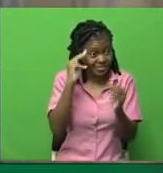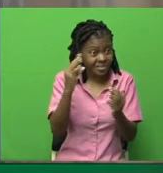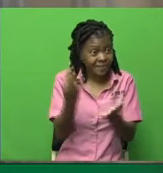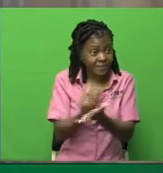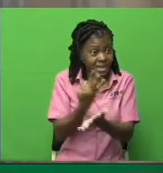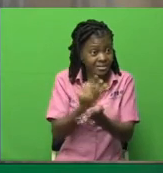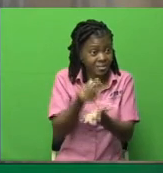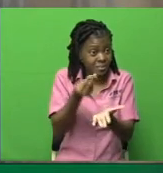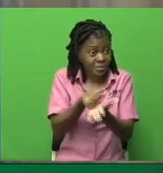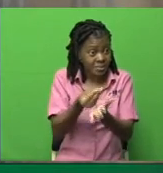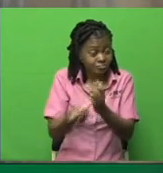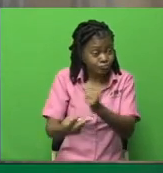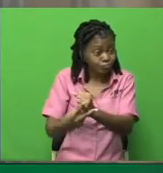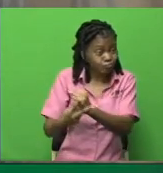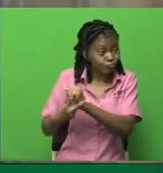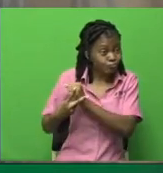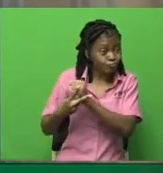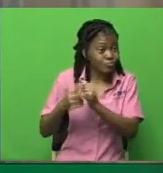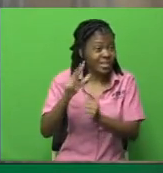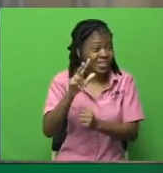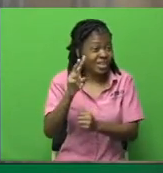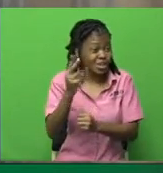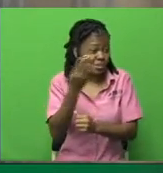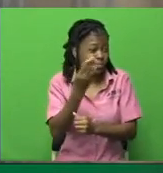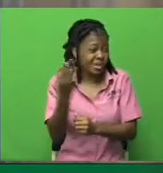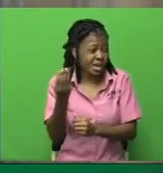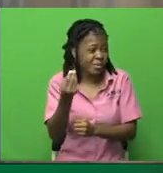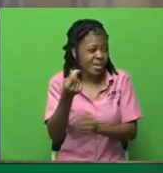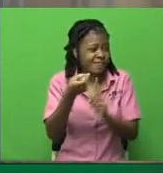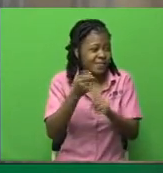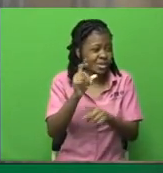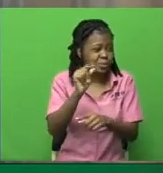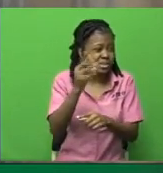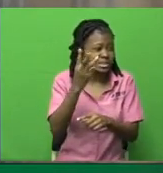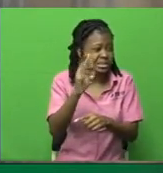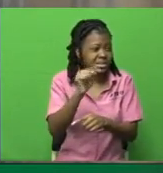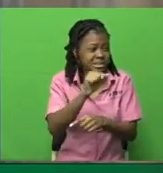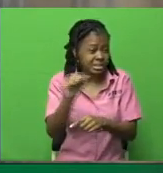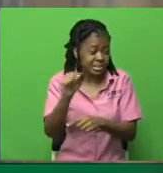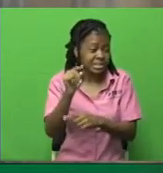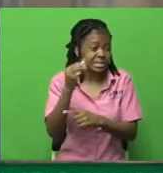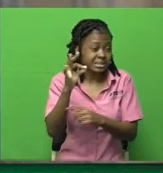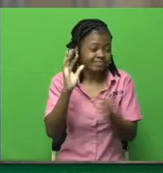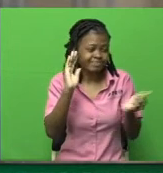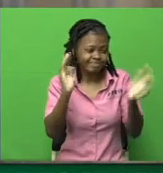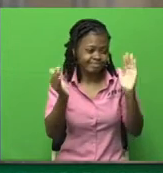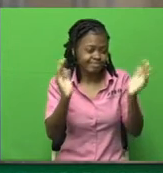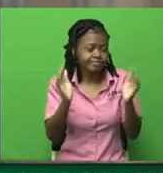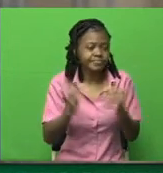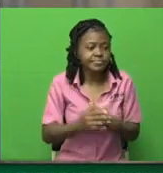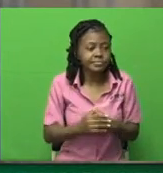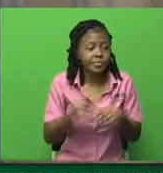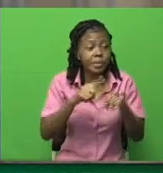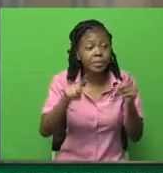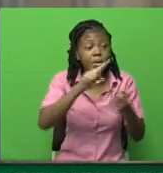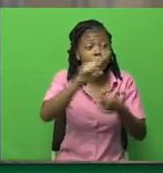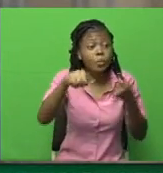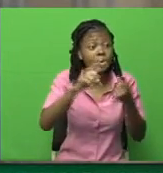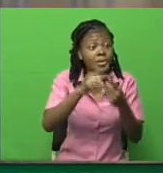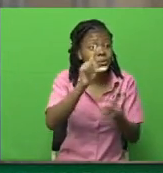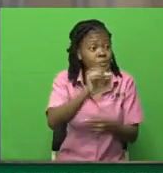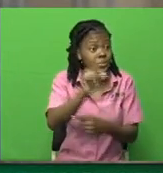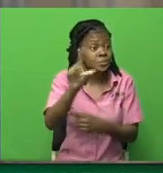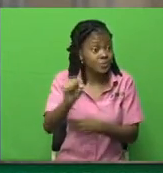32 billion dollars between the years 2016 to 2019. and when 2020 is included